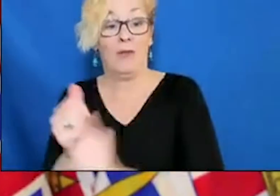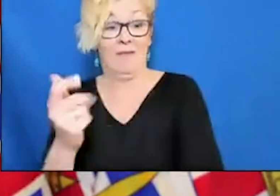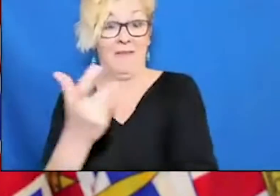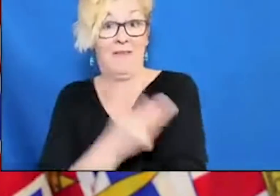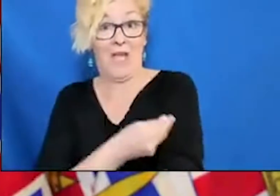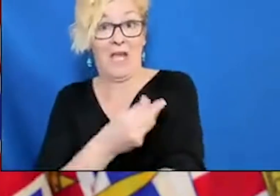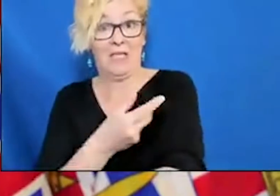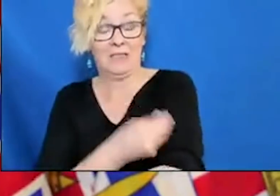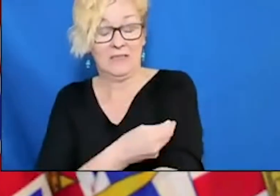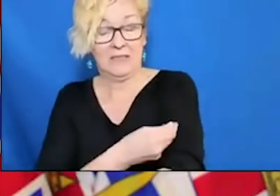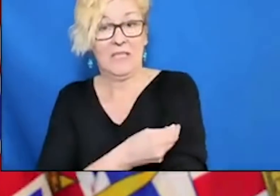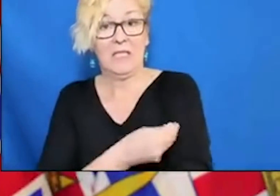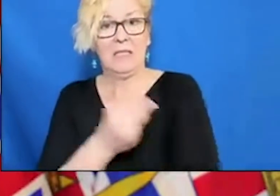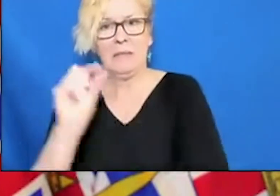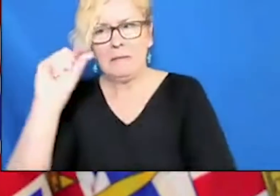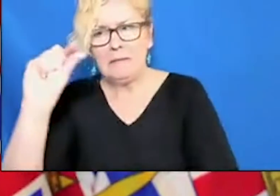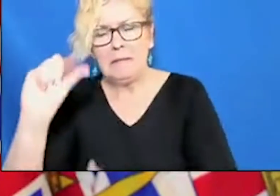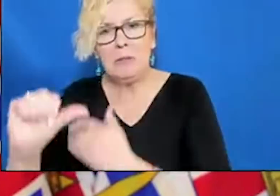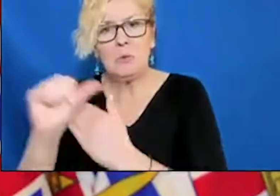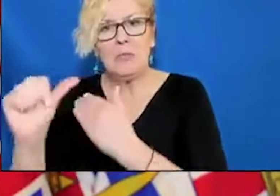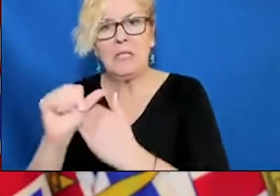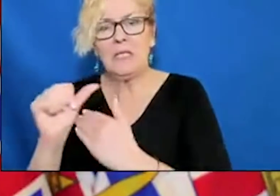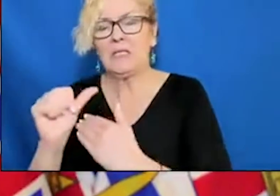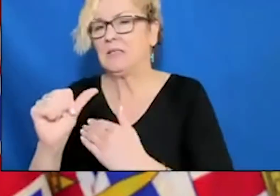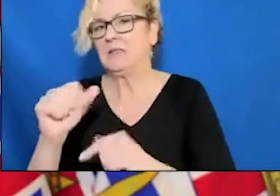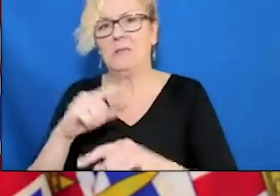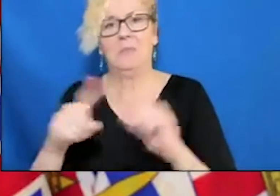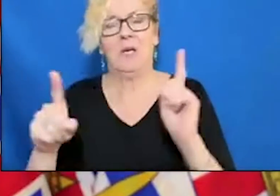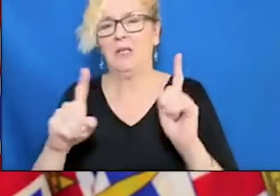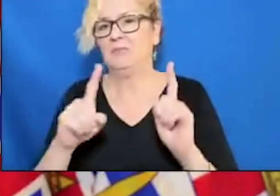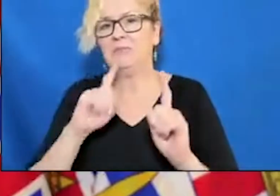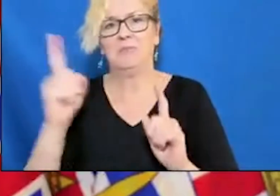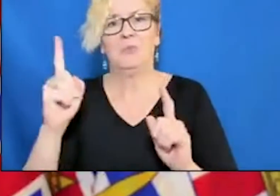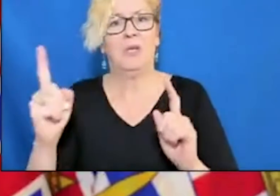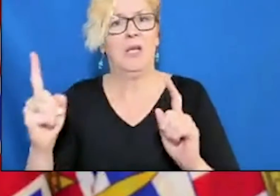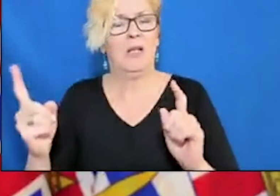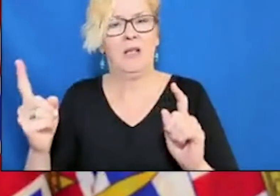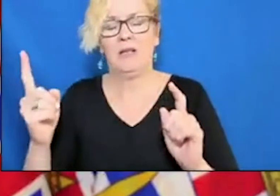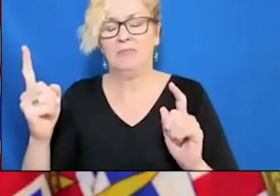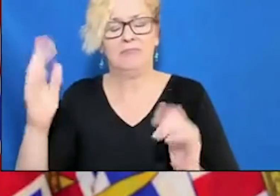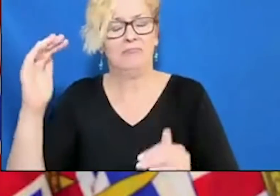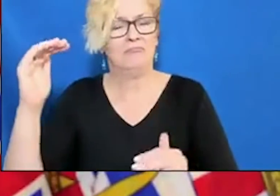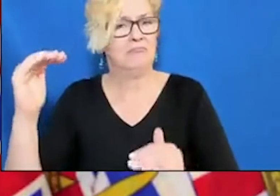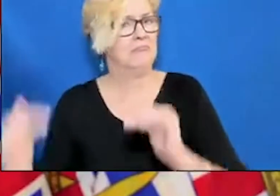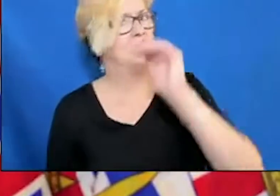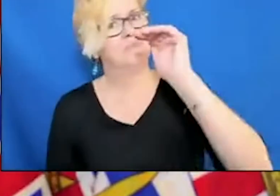BC far exceed any risk from infection.